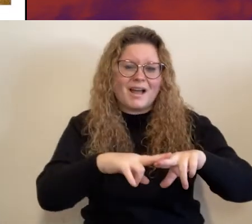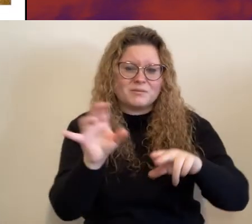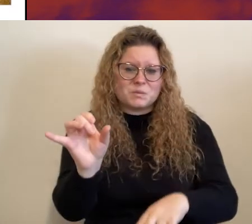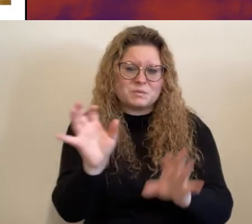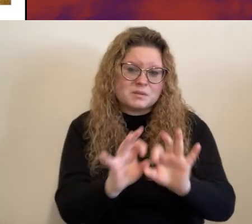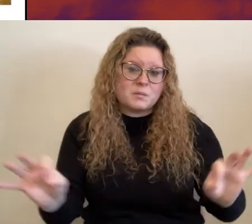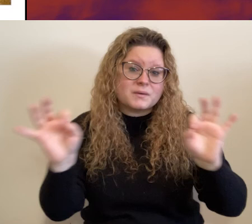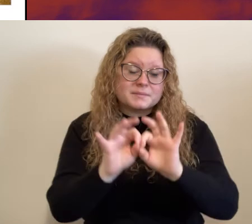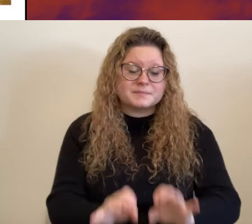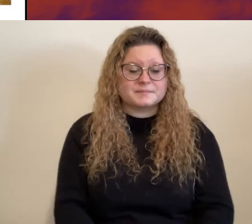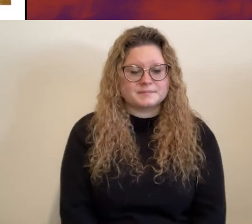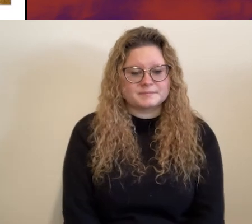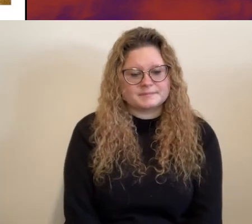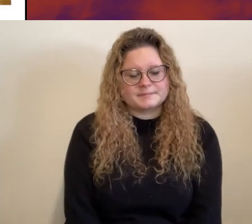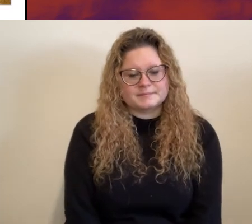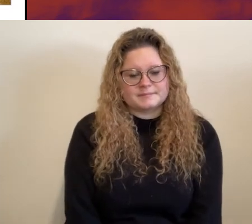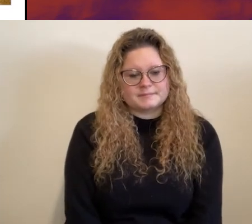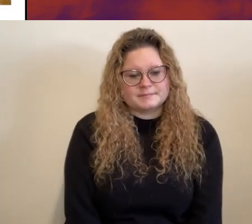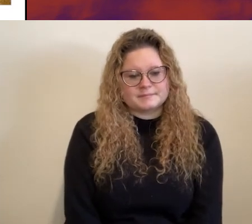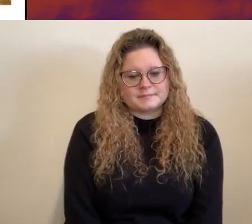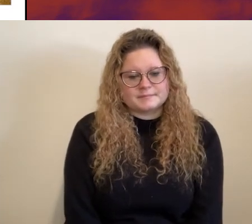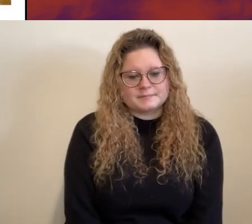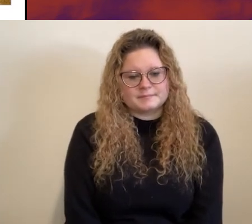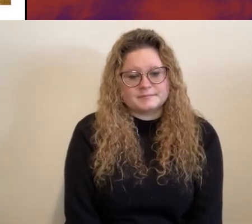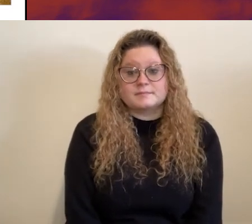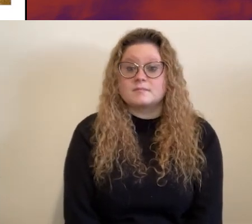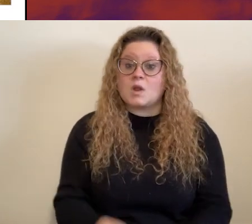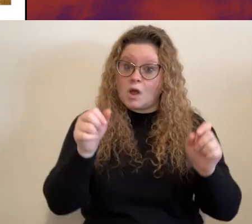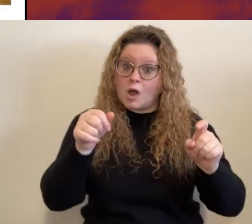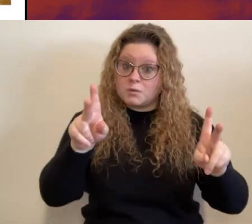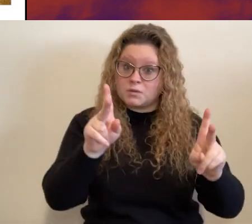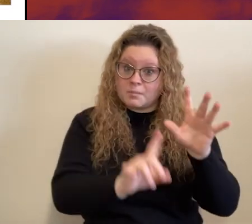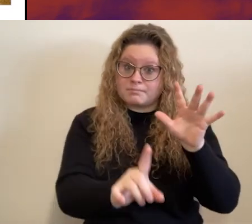Another thing would be milk your opportunities. So